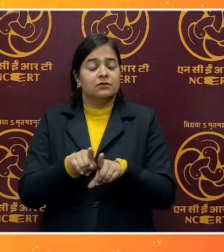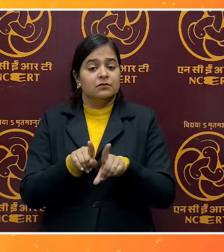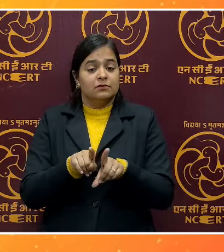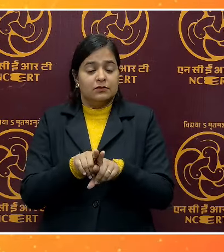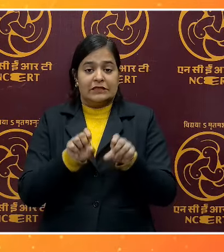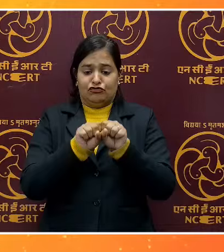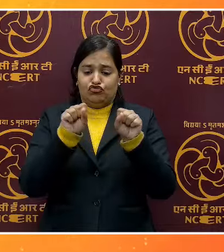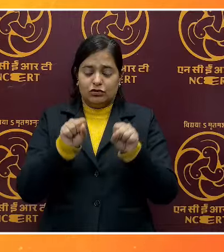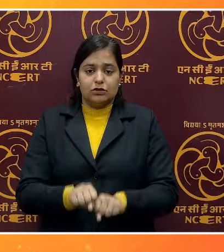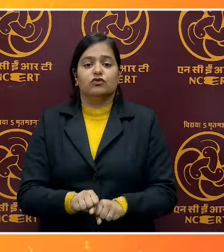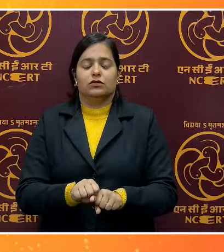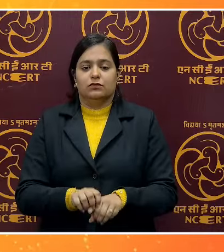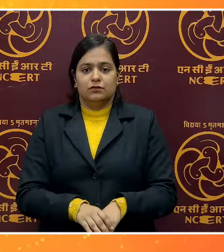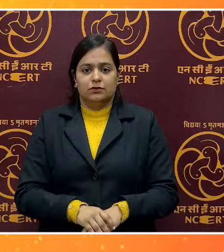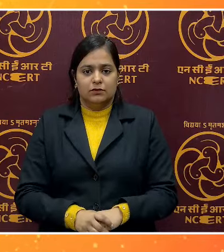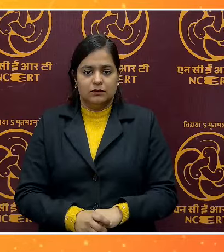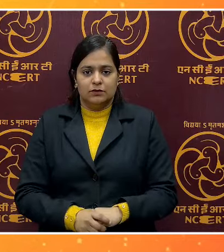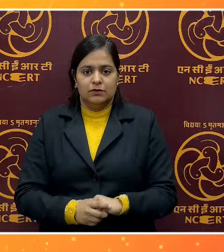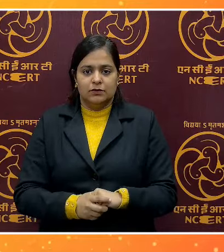coordination compounds.